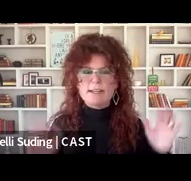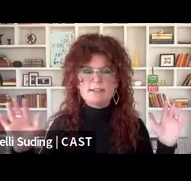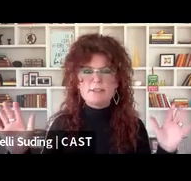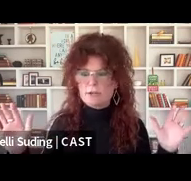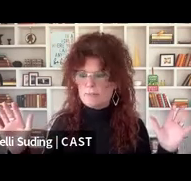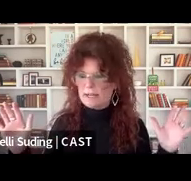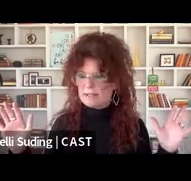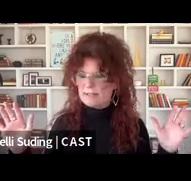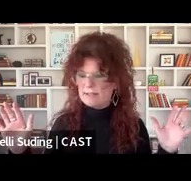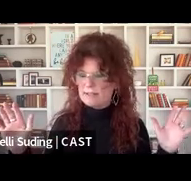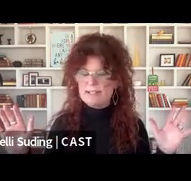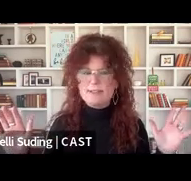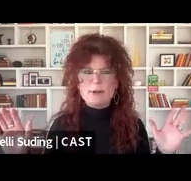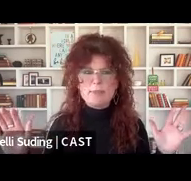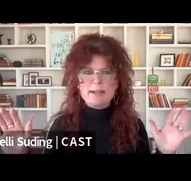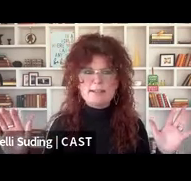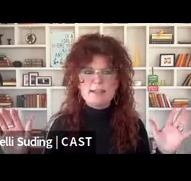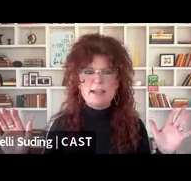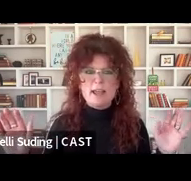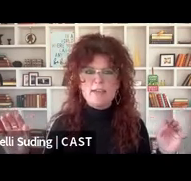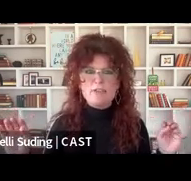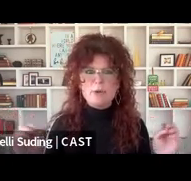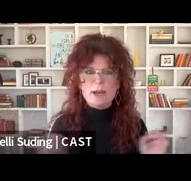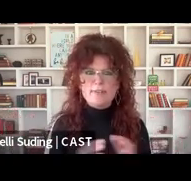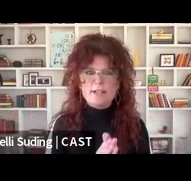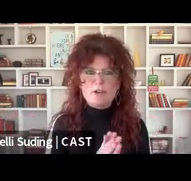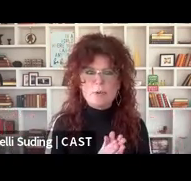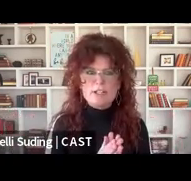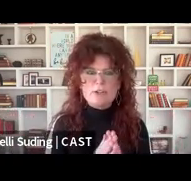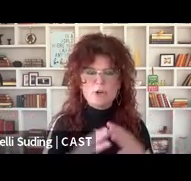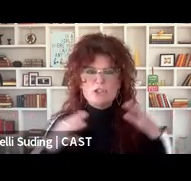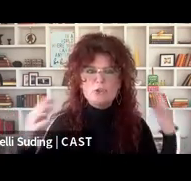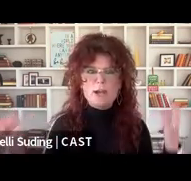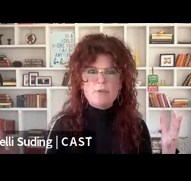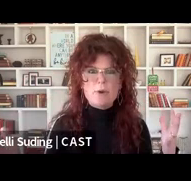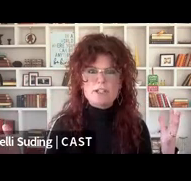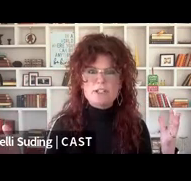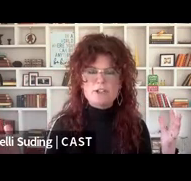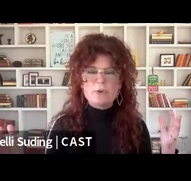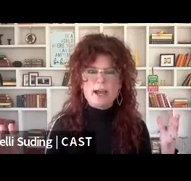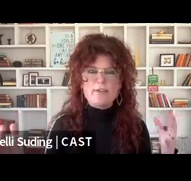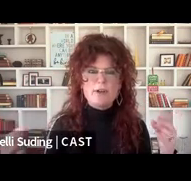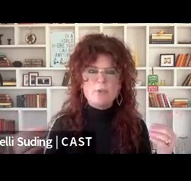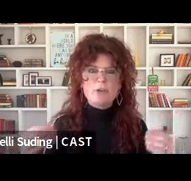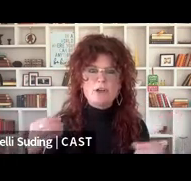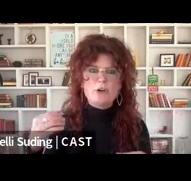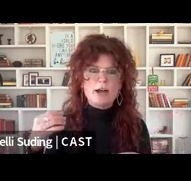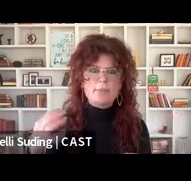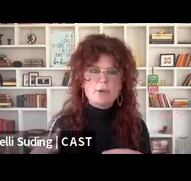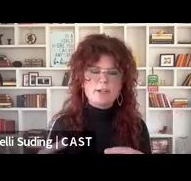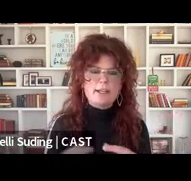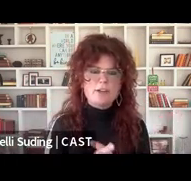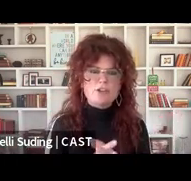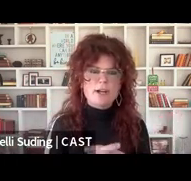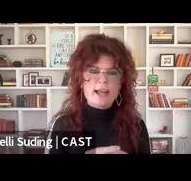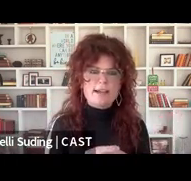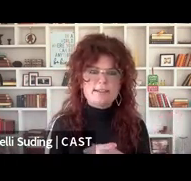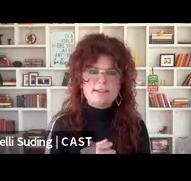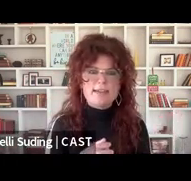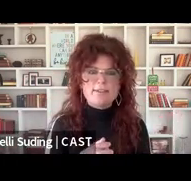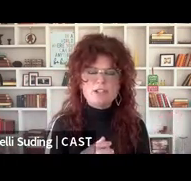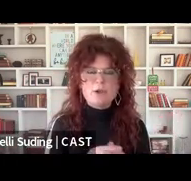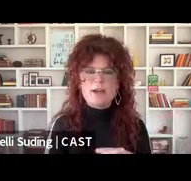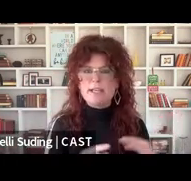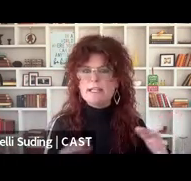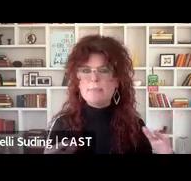have, it's less than 30 minutes, less than 30 minutes. If you don't have any other questions, or you do have questions, or you have, when you're uploading it, you're trying to